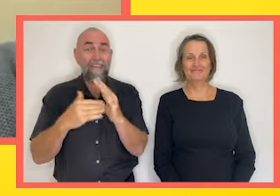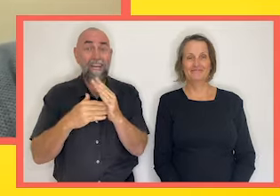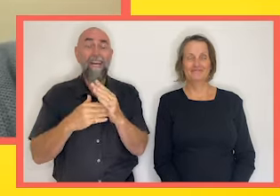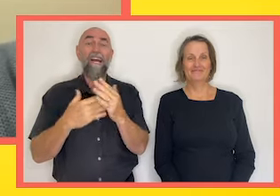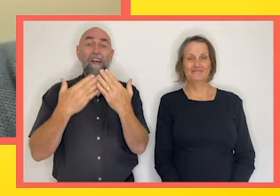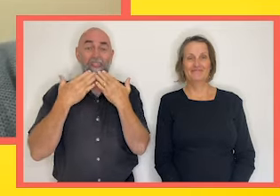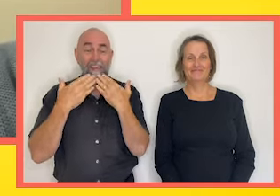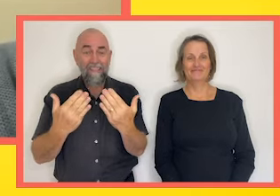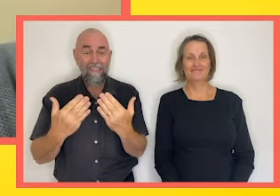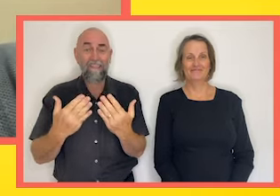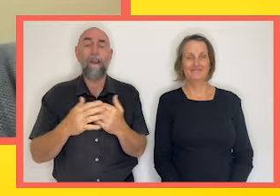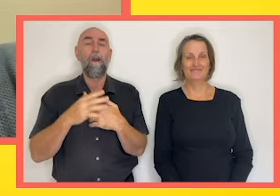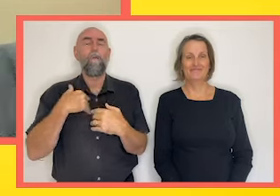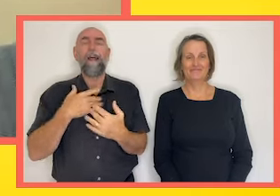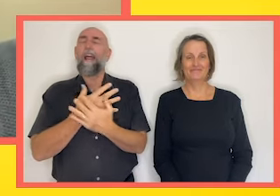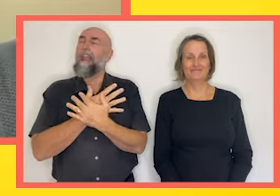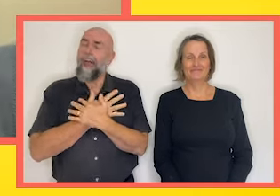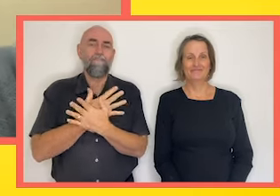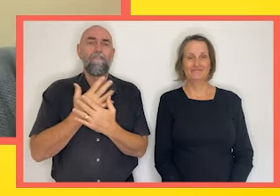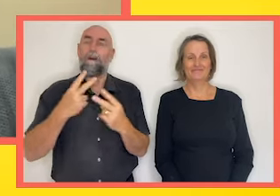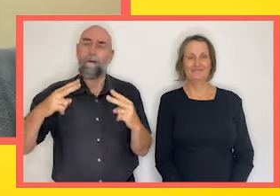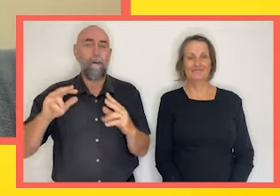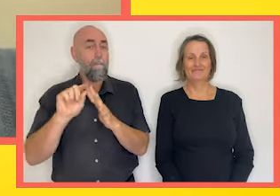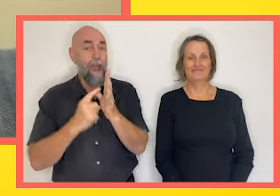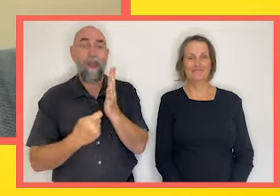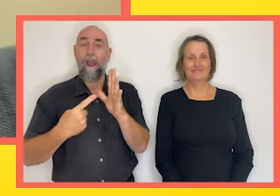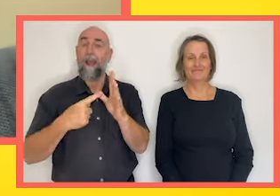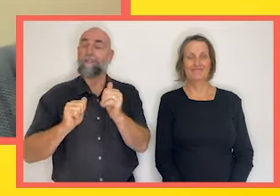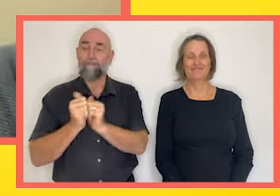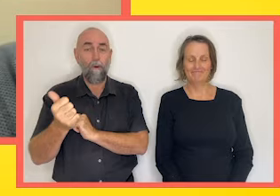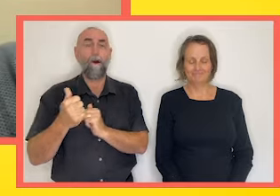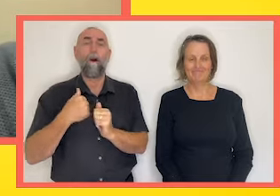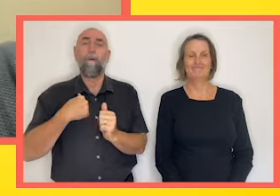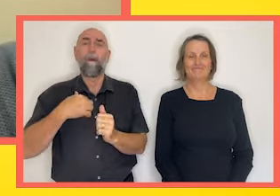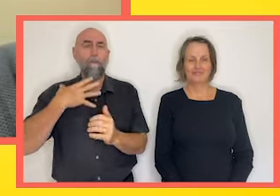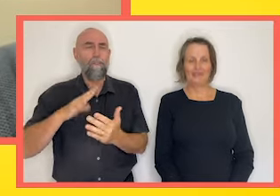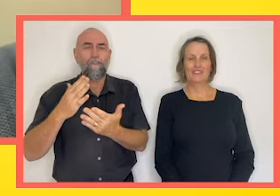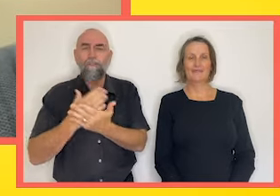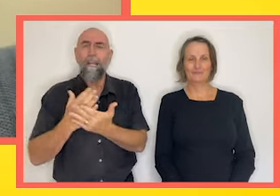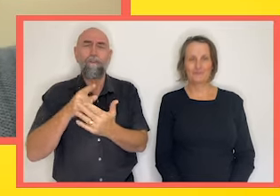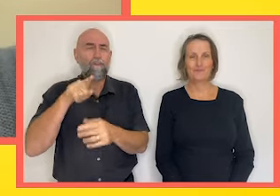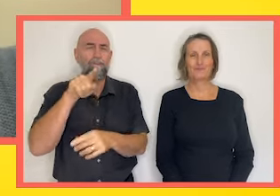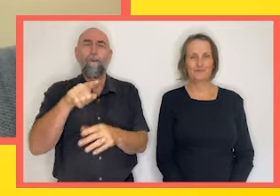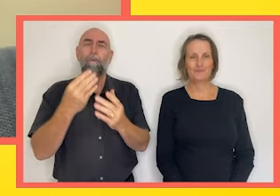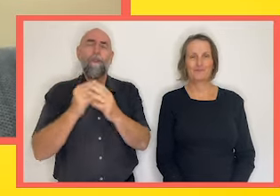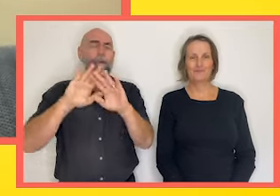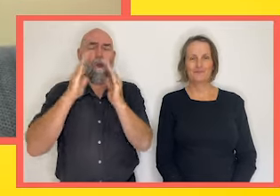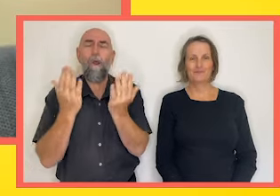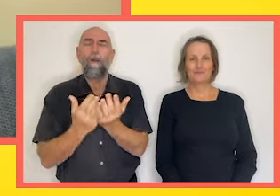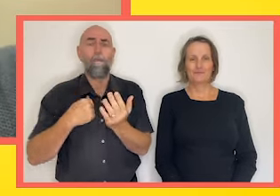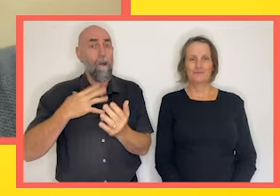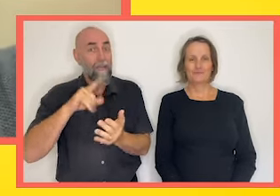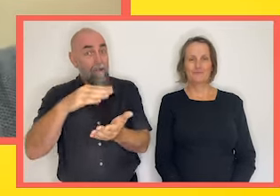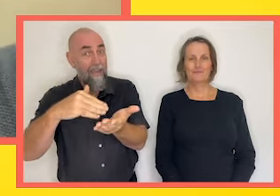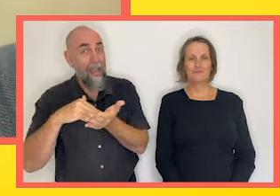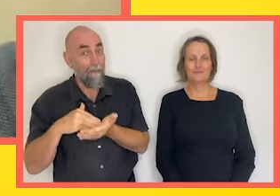our little podcast. We love parasport and we want to share how amazing it is with the rest of the world, but we need your help to do